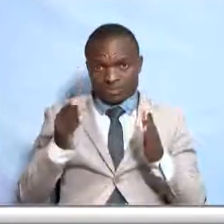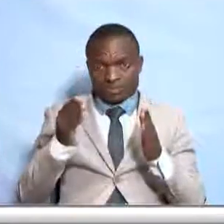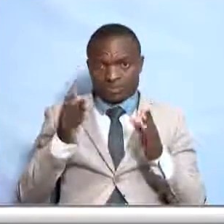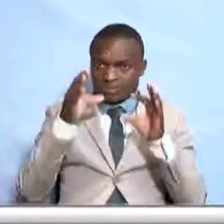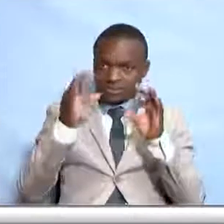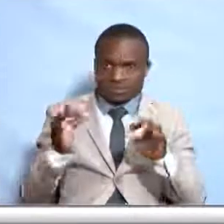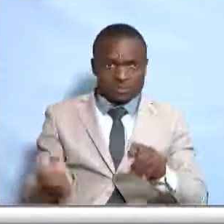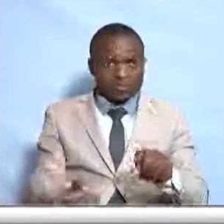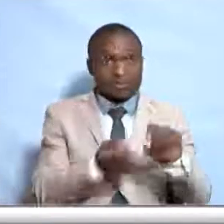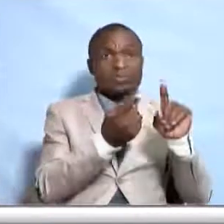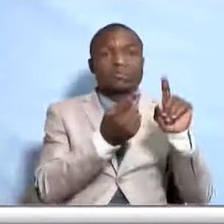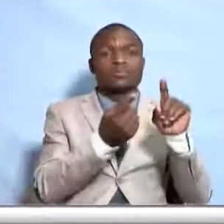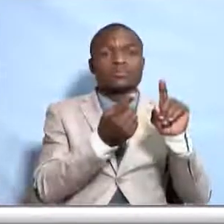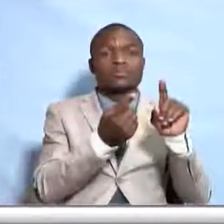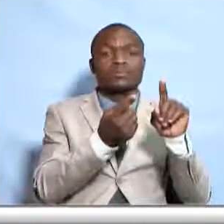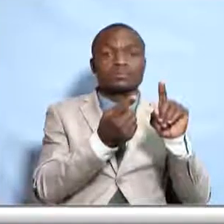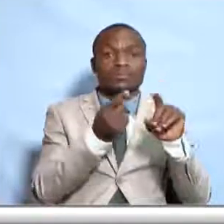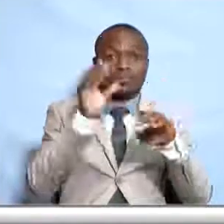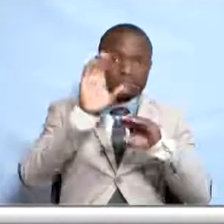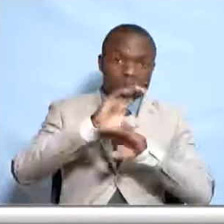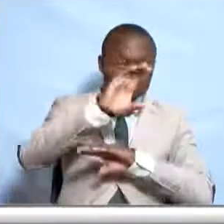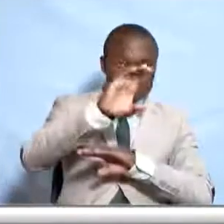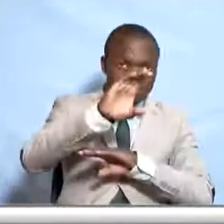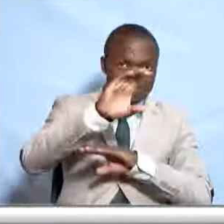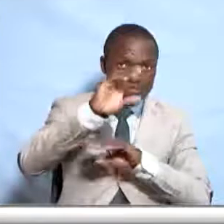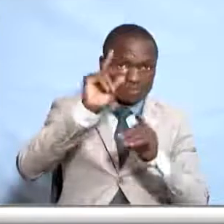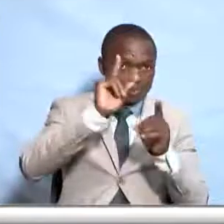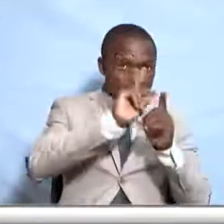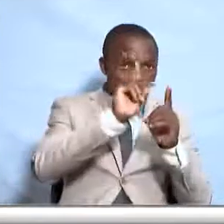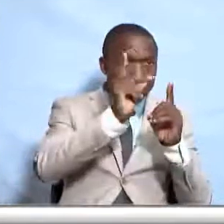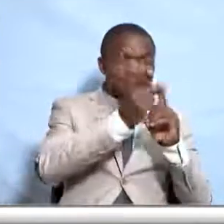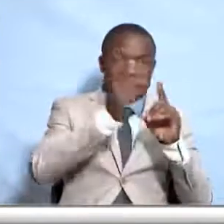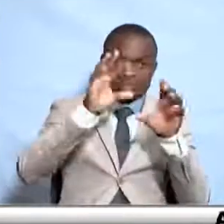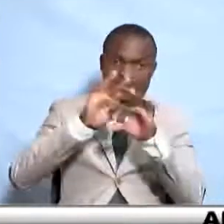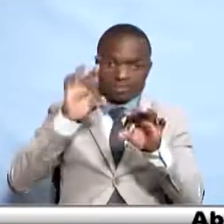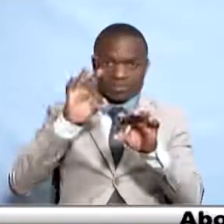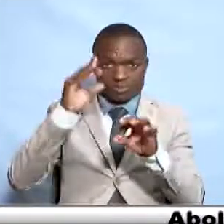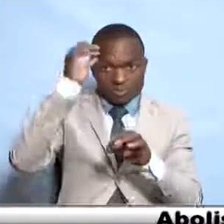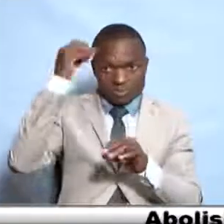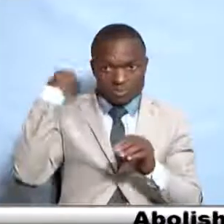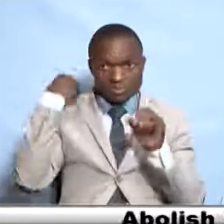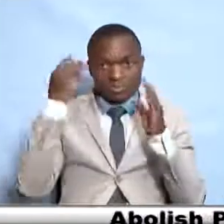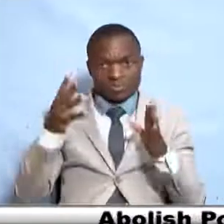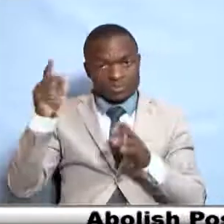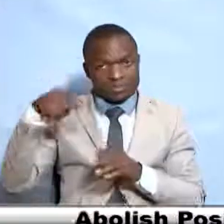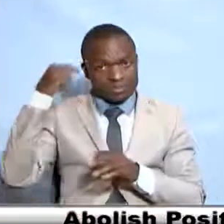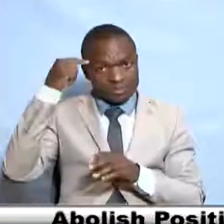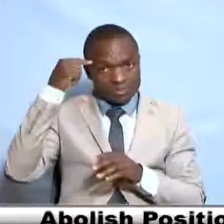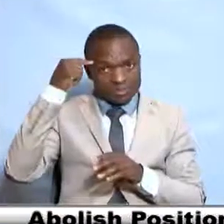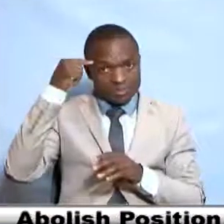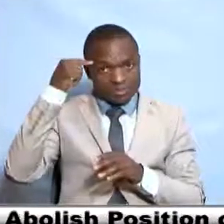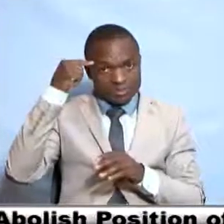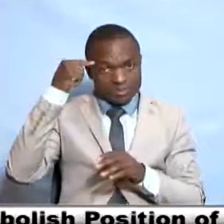if you go to Chipata District, you'll find an officer of government